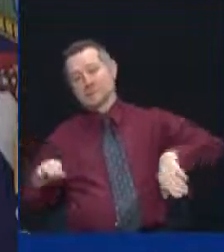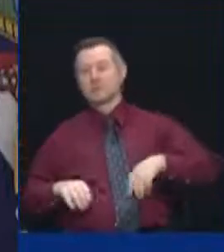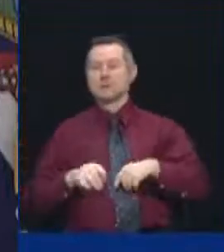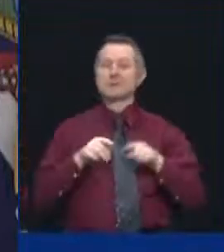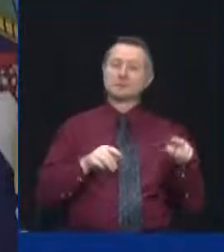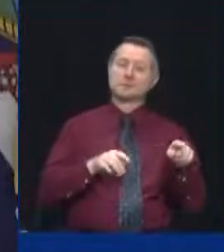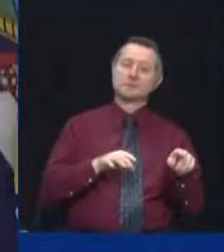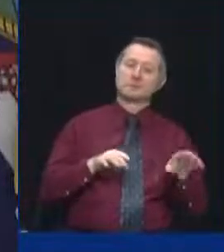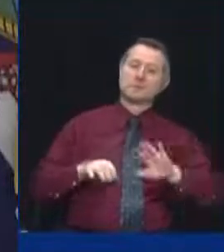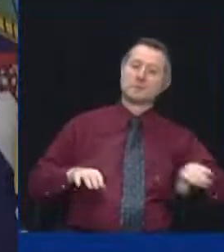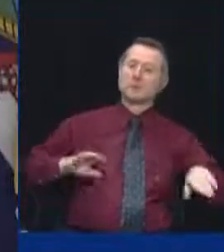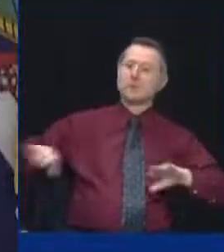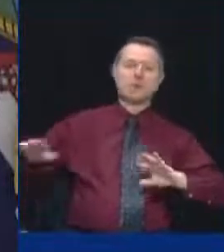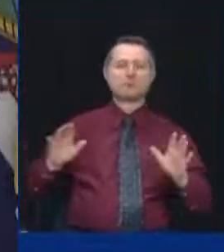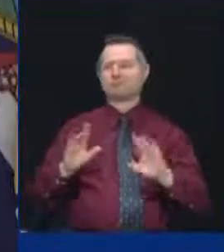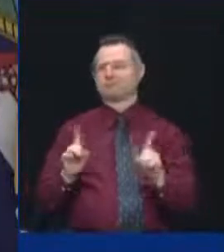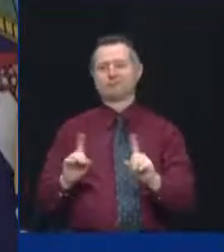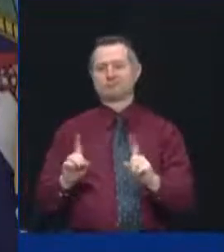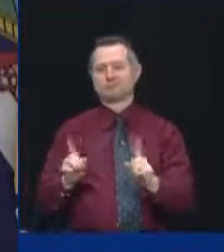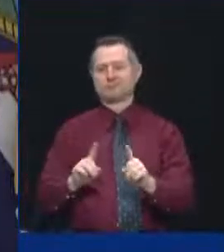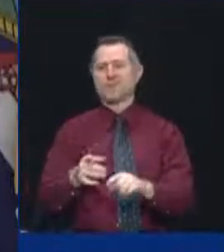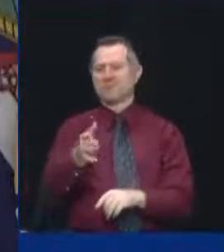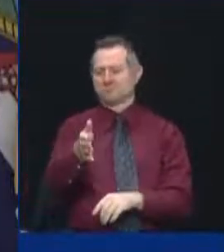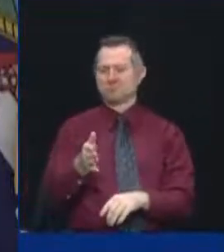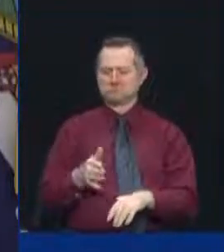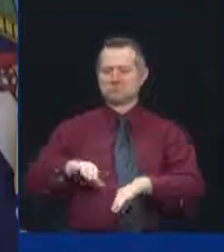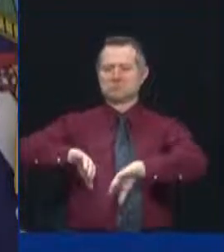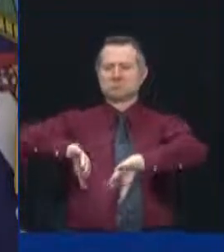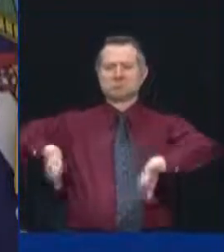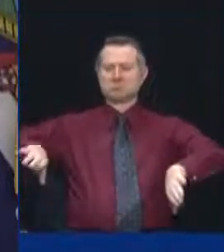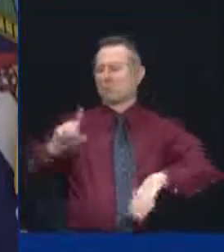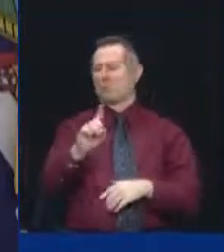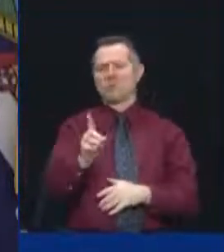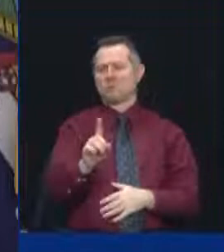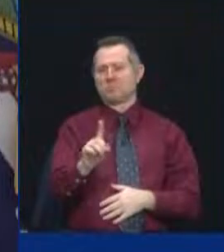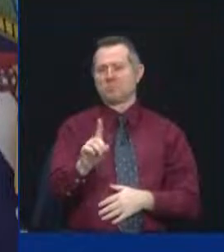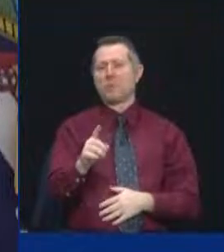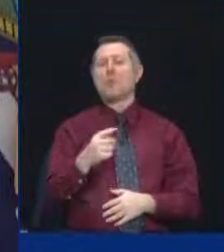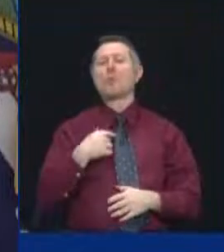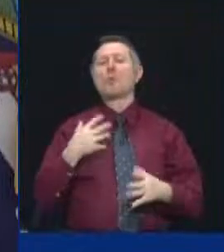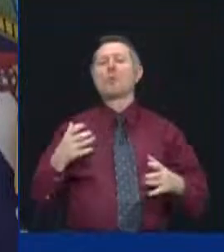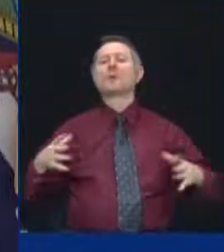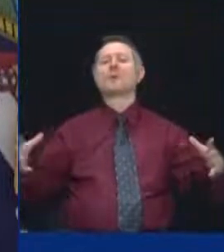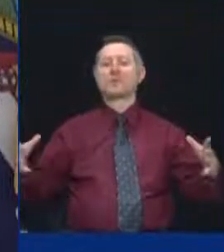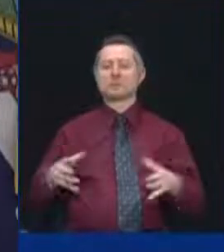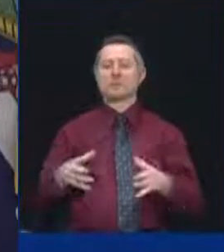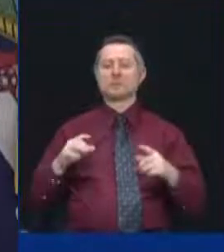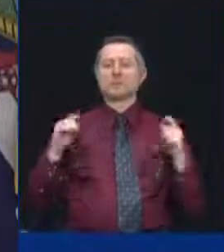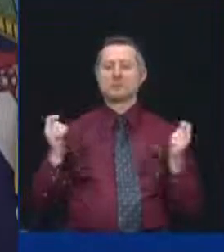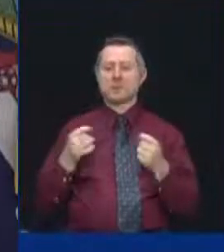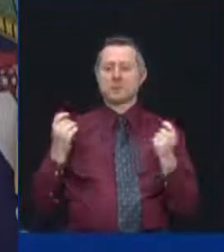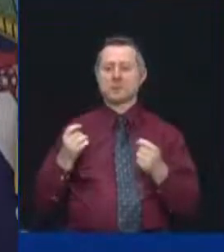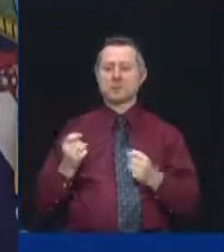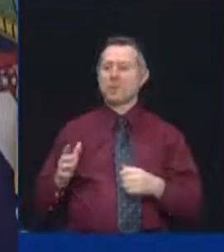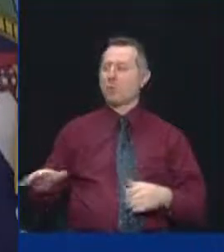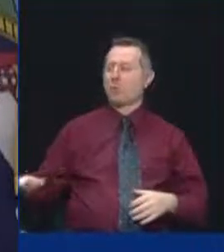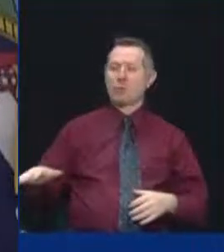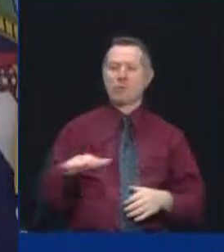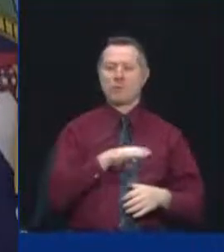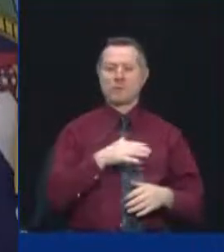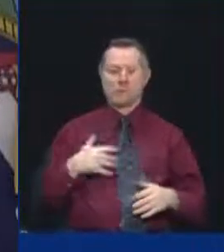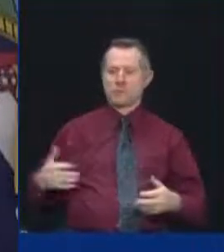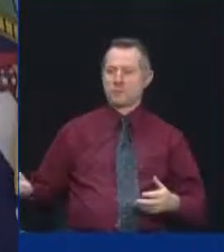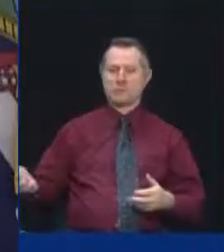the opposite. We're the collective. We celebrate all. We